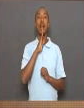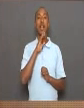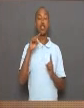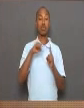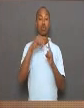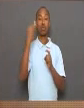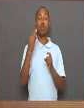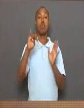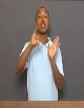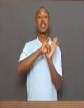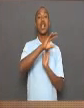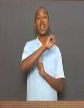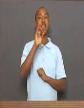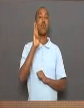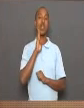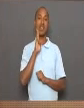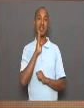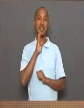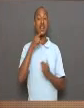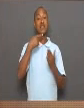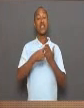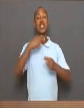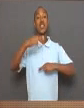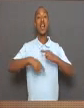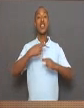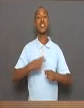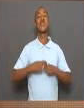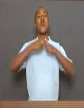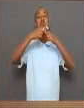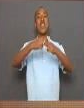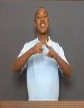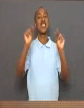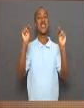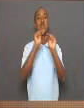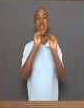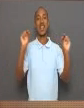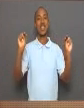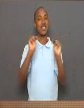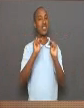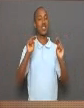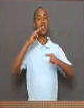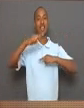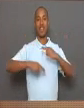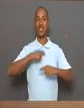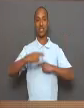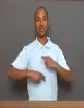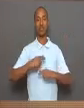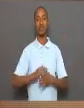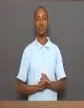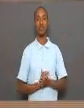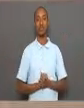salt and water. This reaction is called a neutralization reaction.